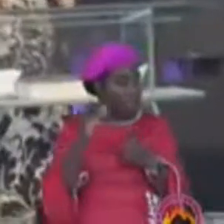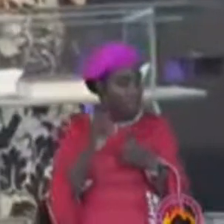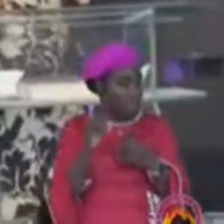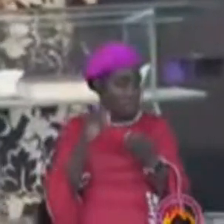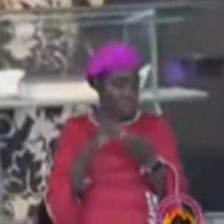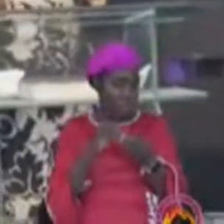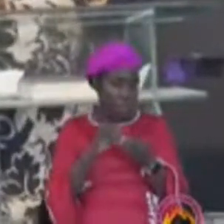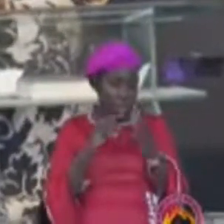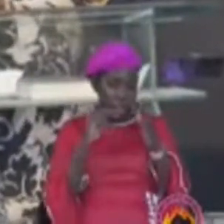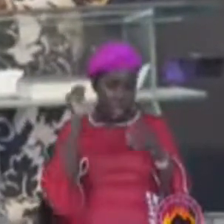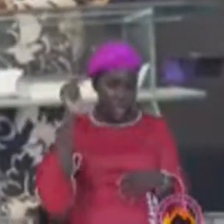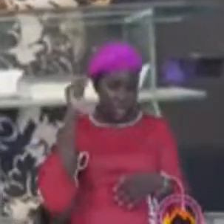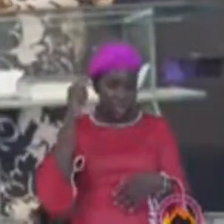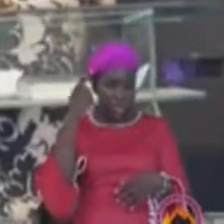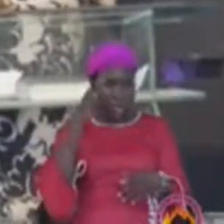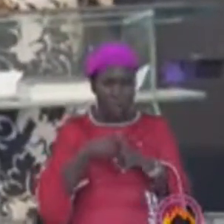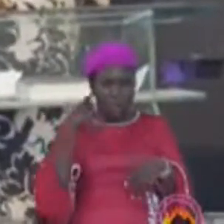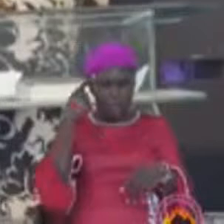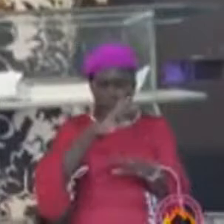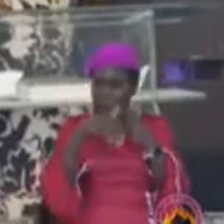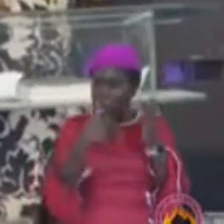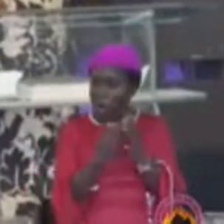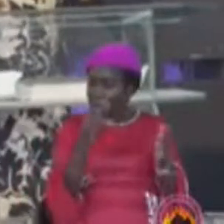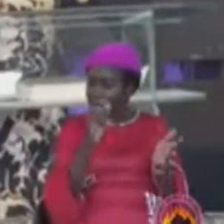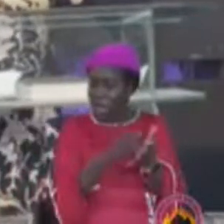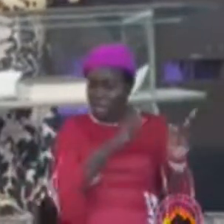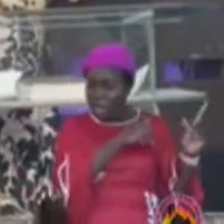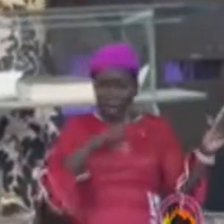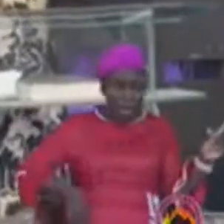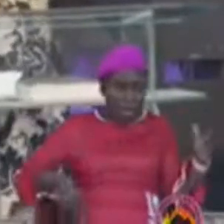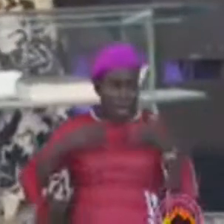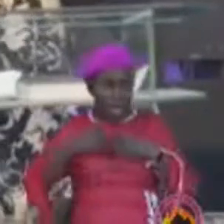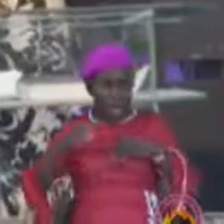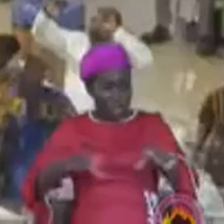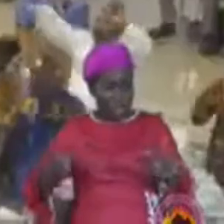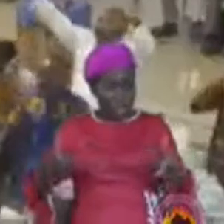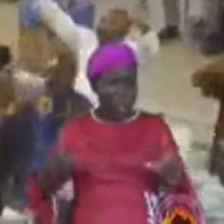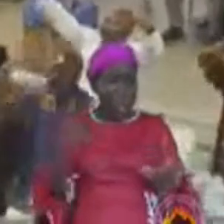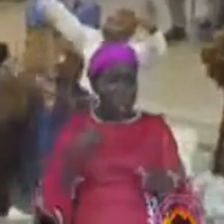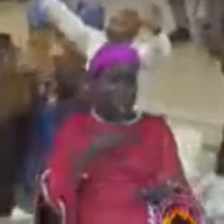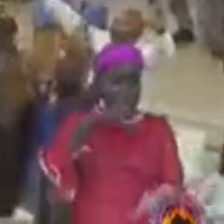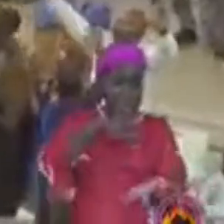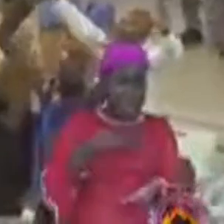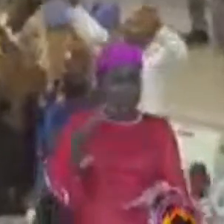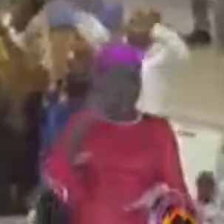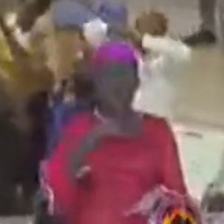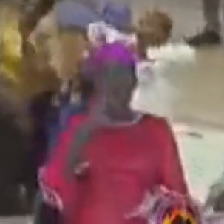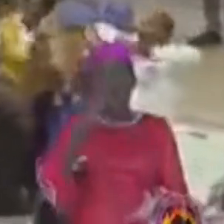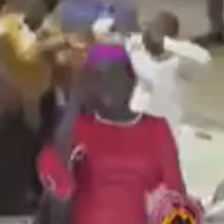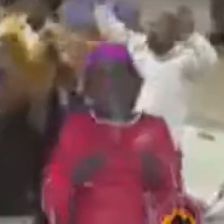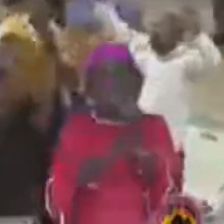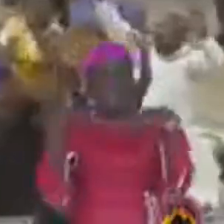rise up on our feet and shout 3 thunderous hallelujah. Let's go!